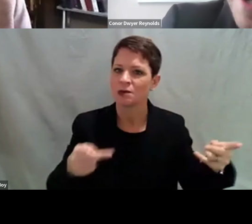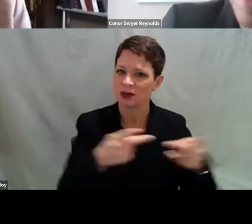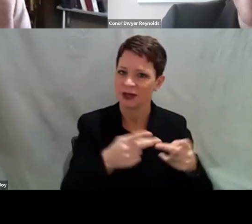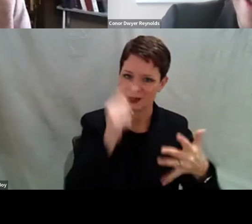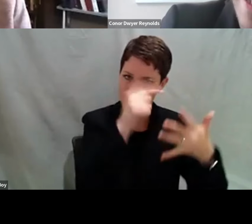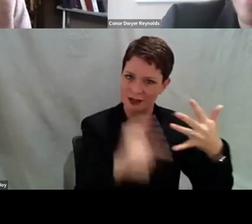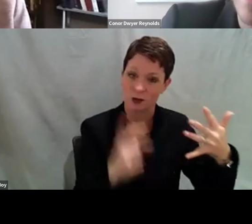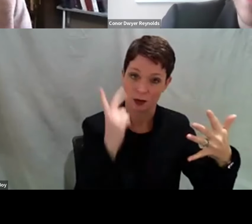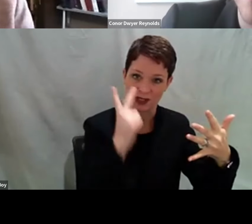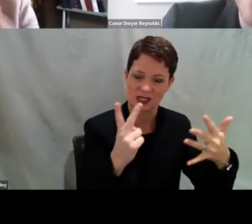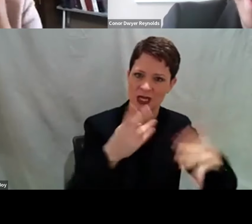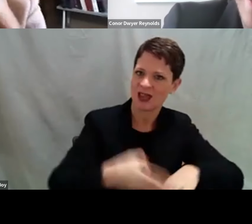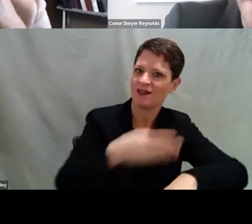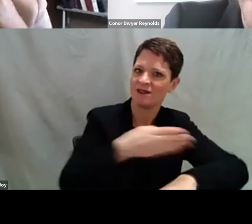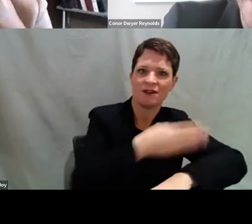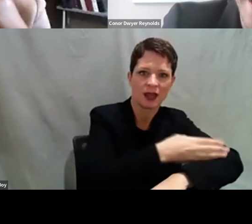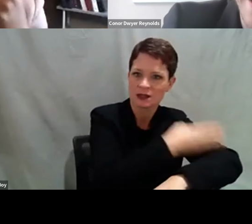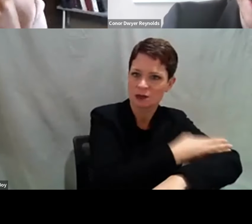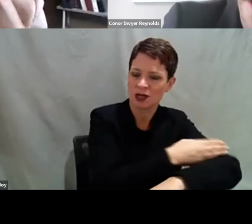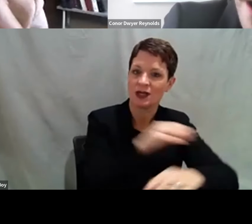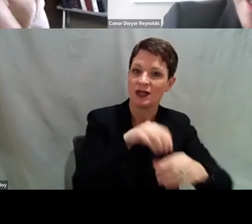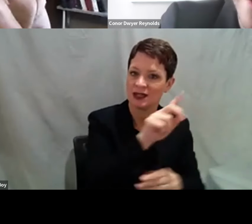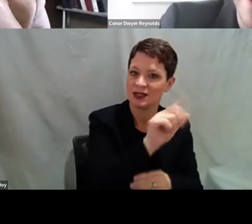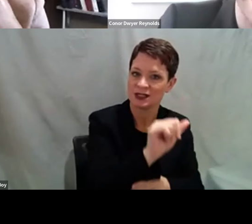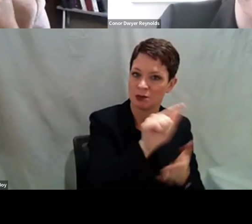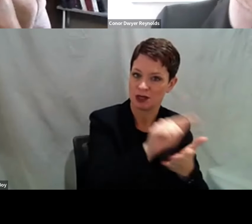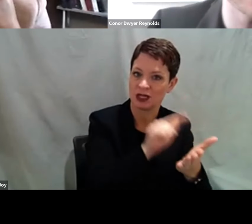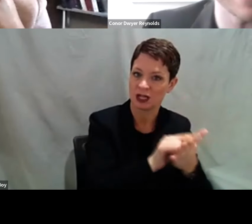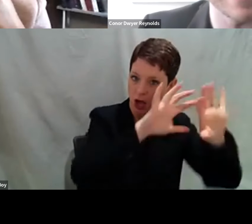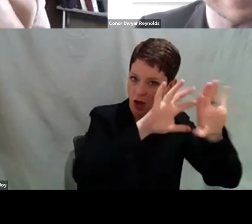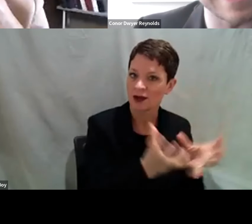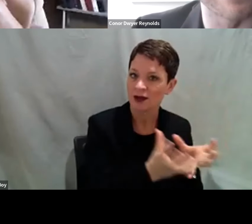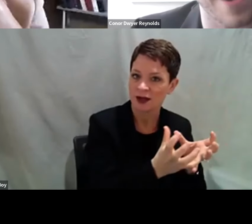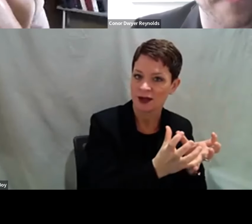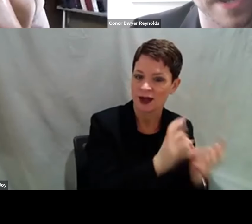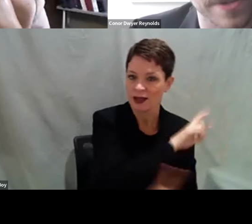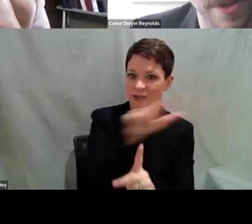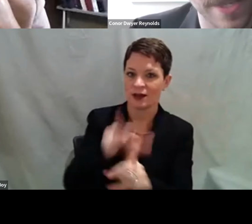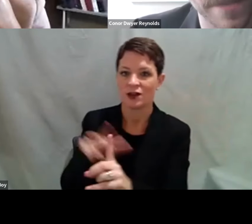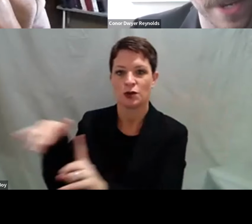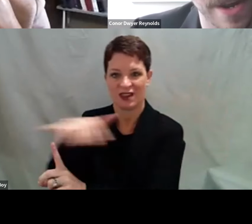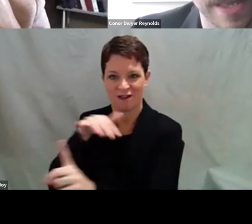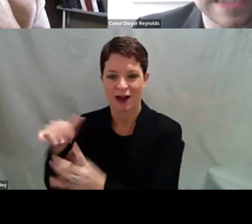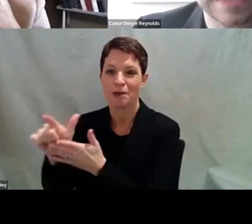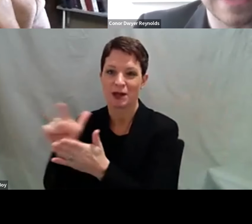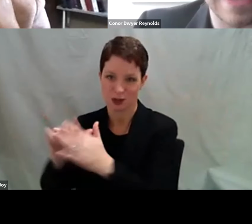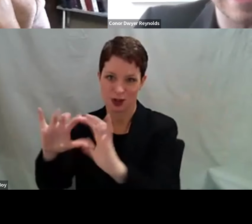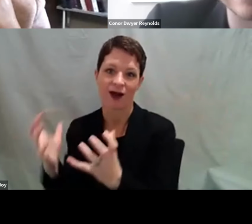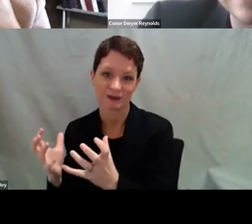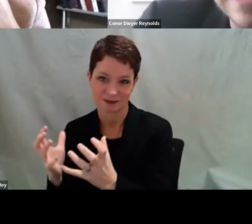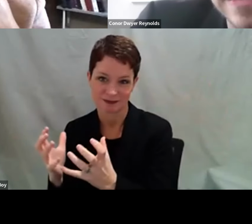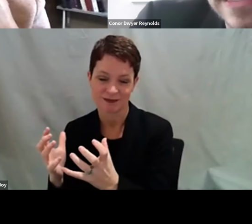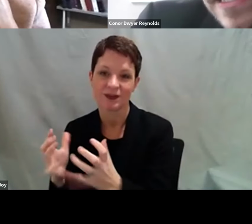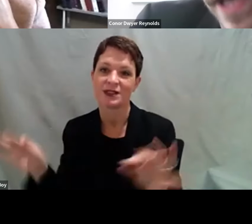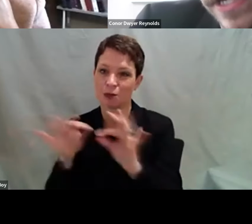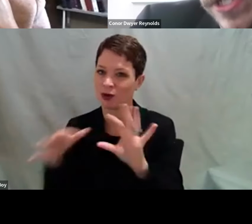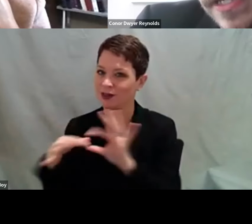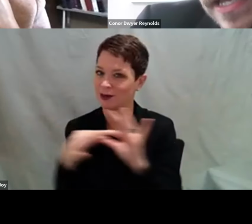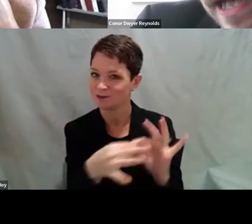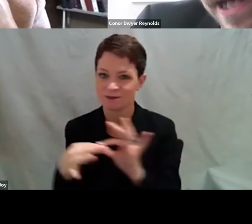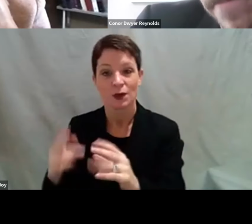so much advance in the disability law sphere and bring it into the environmental law sphere to see